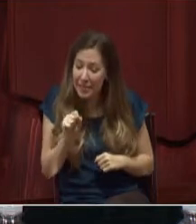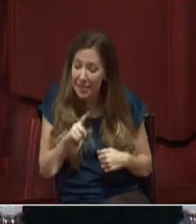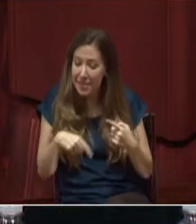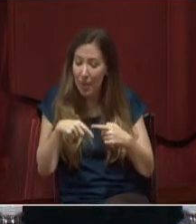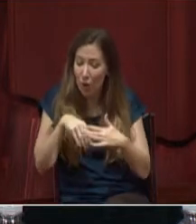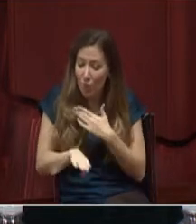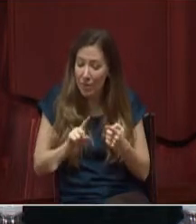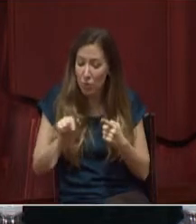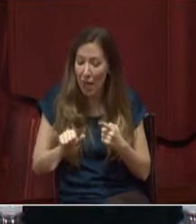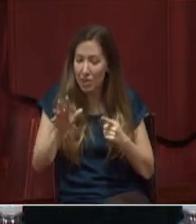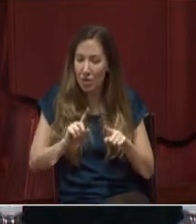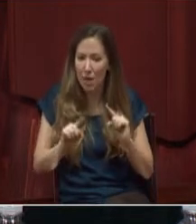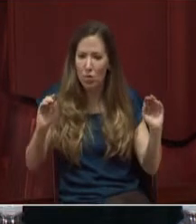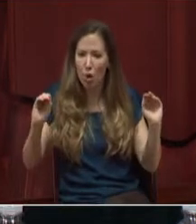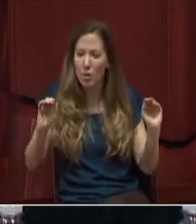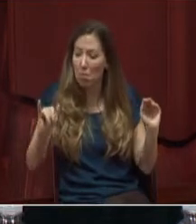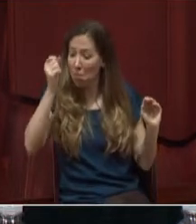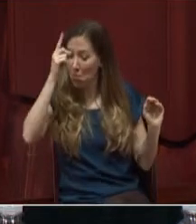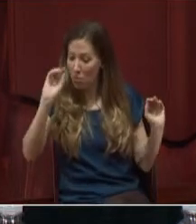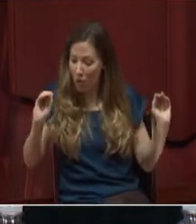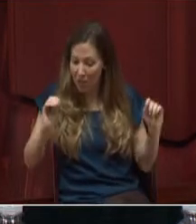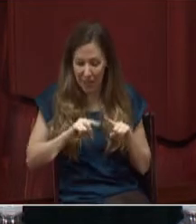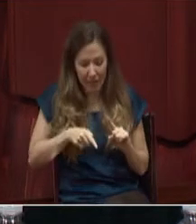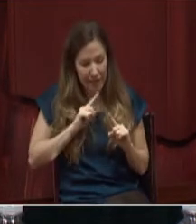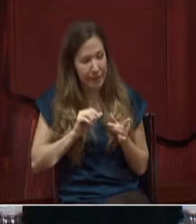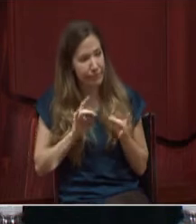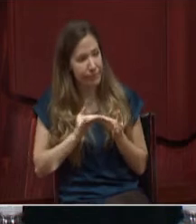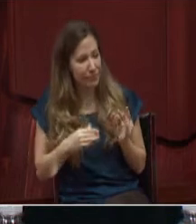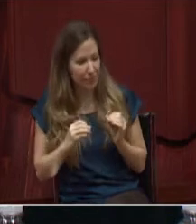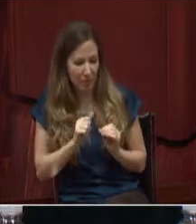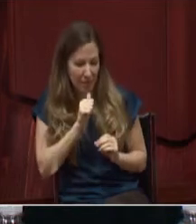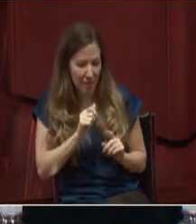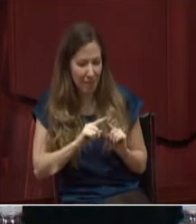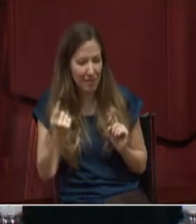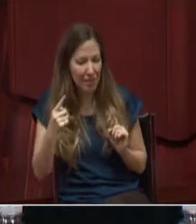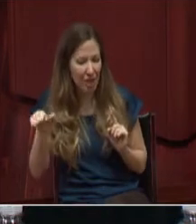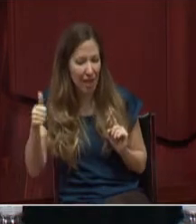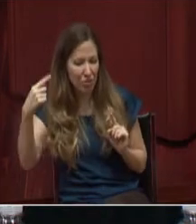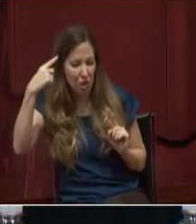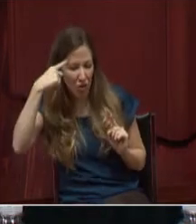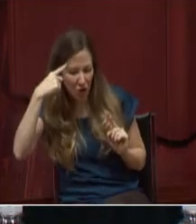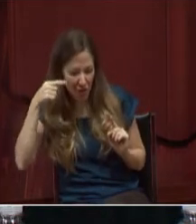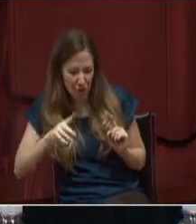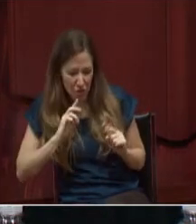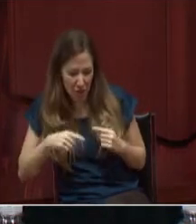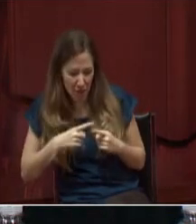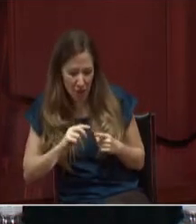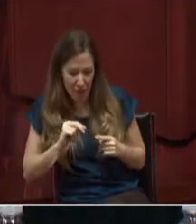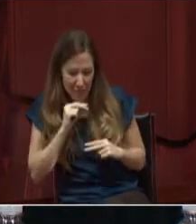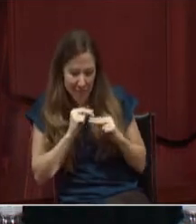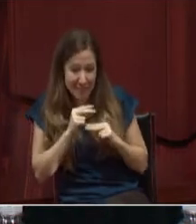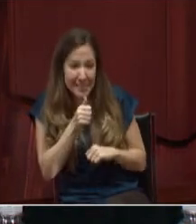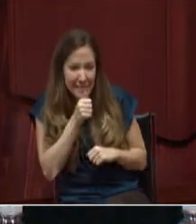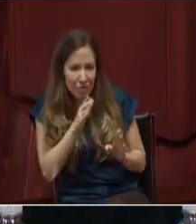didn't elaborate on it. Some people later thought that he was really referring to Nixon's secret plan for